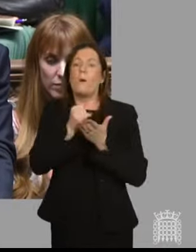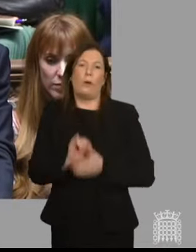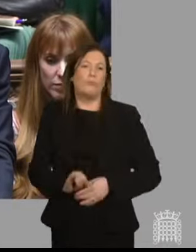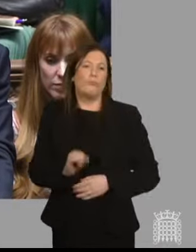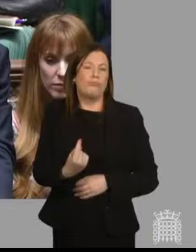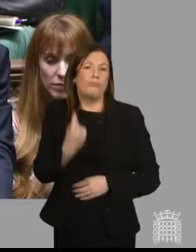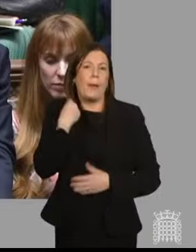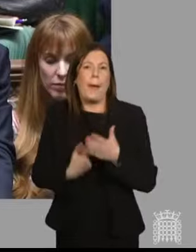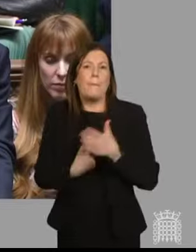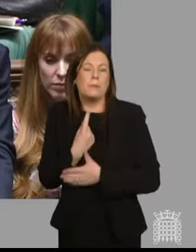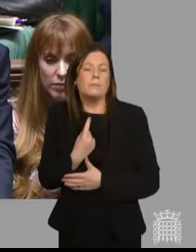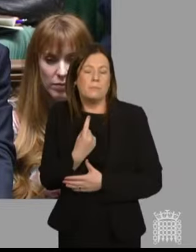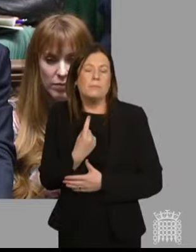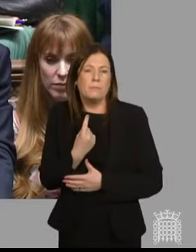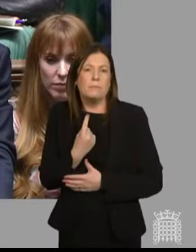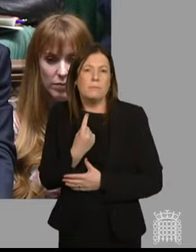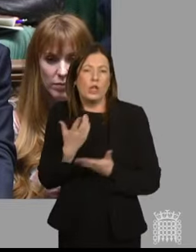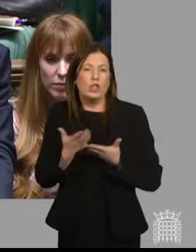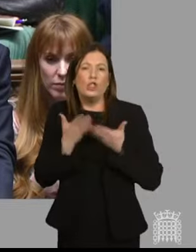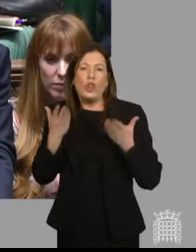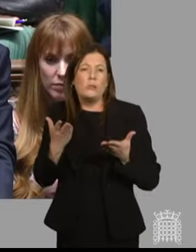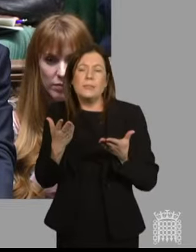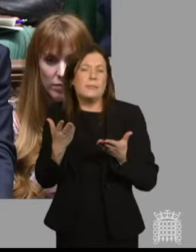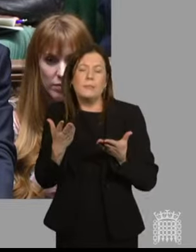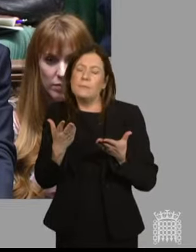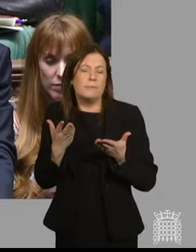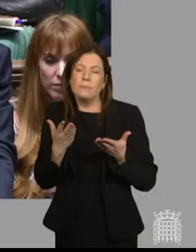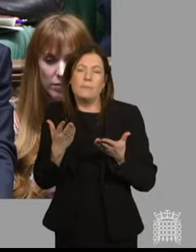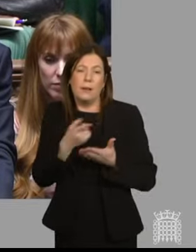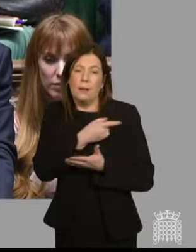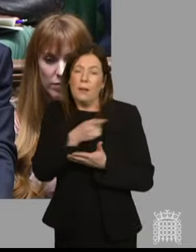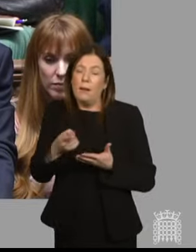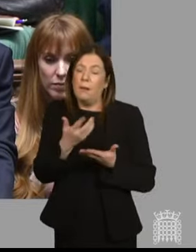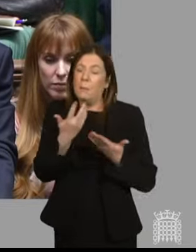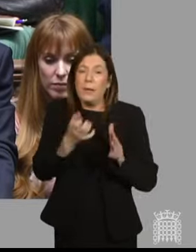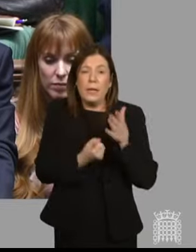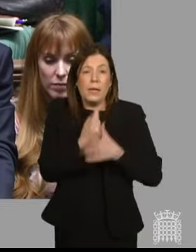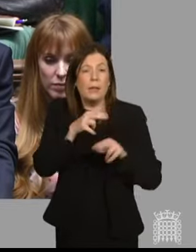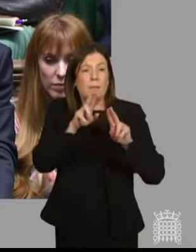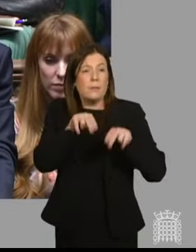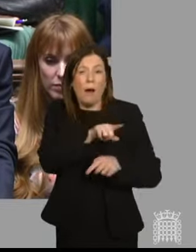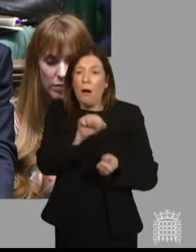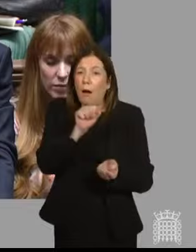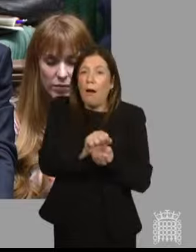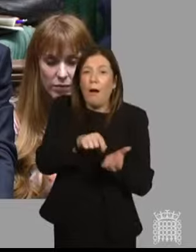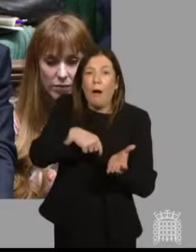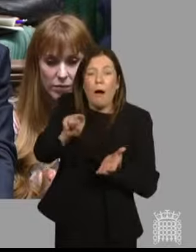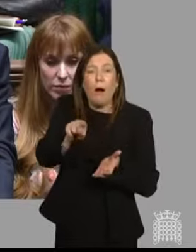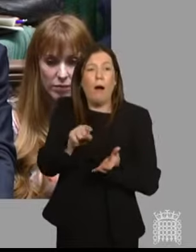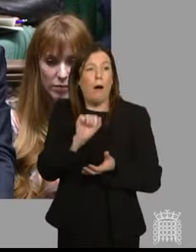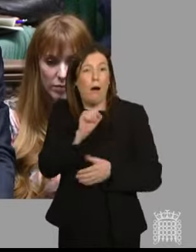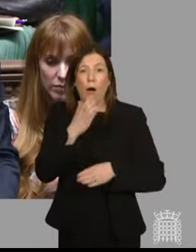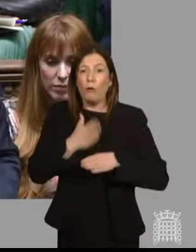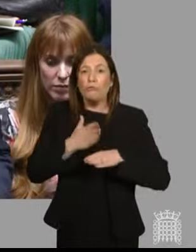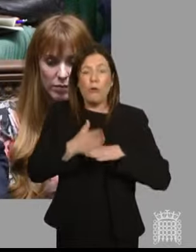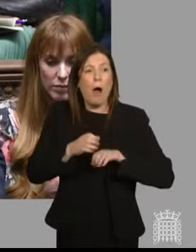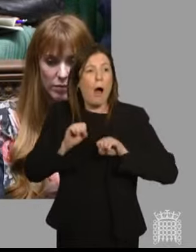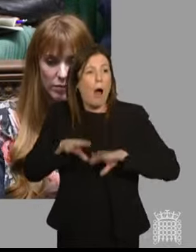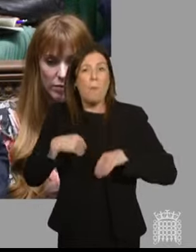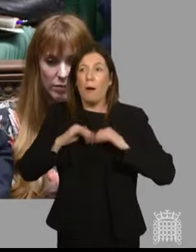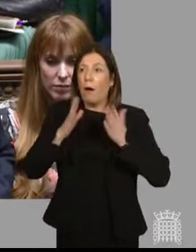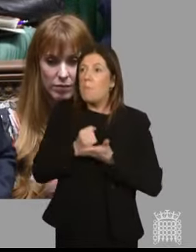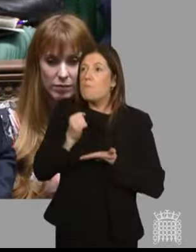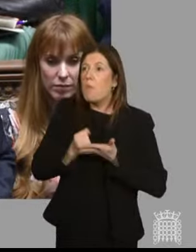their lives, their liberty and their livelihood, and they've been waiting far too long for the truth, for justice and